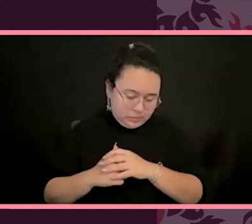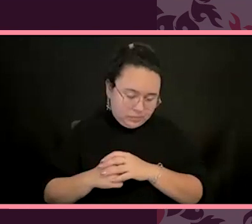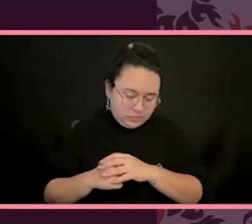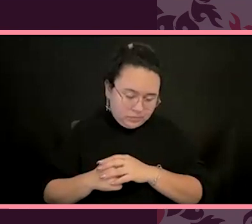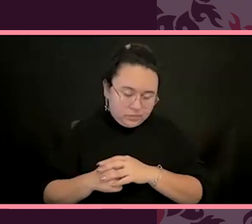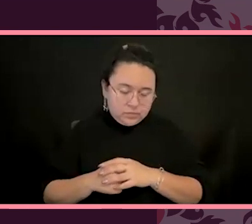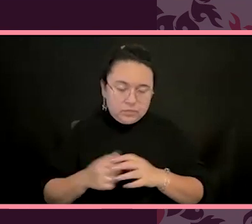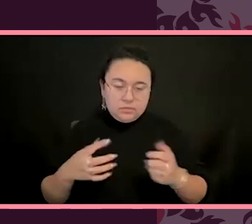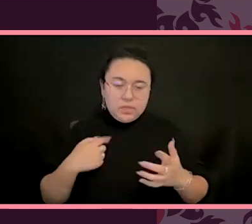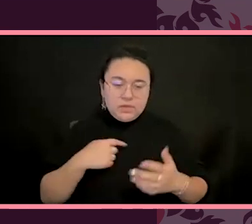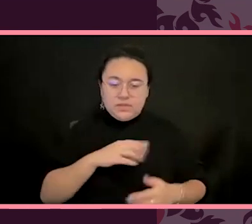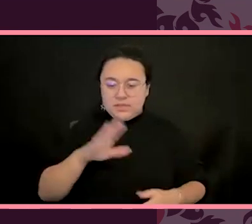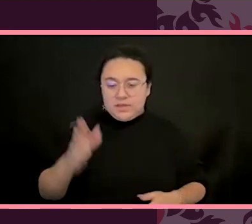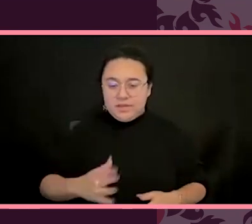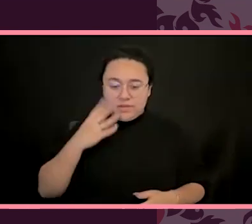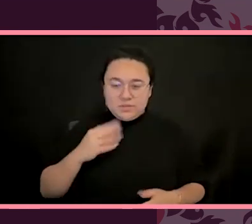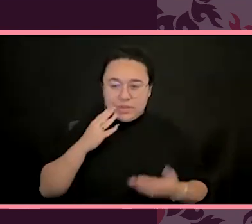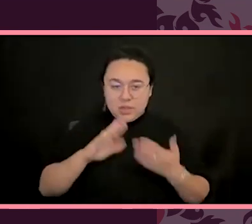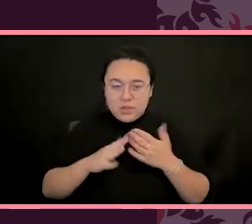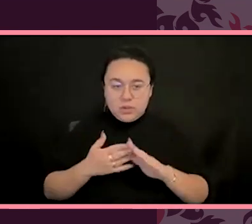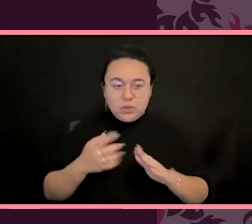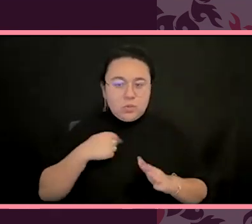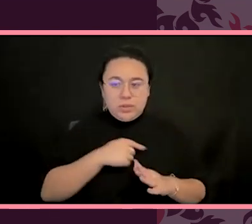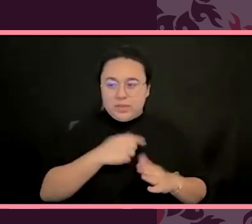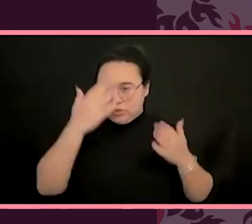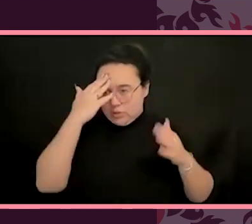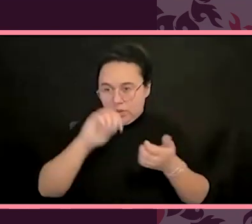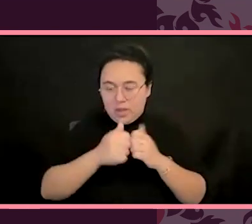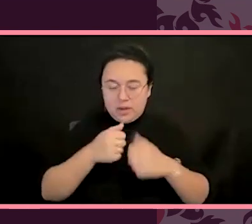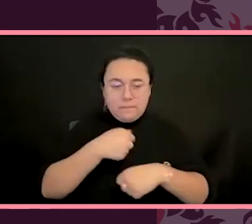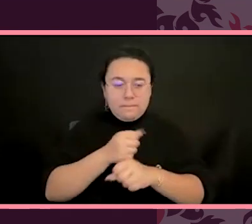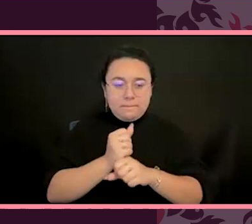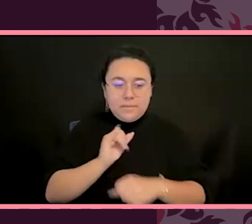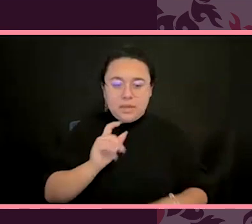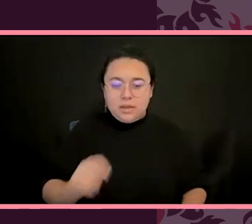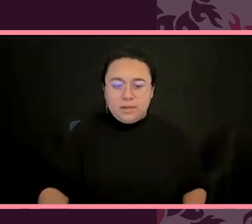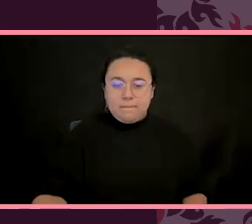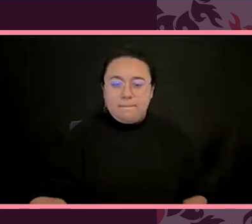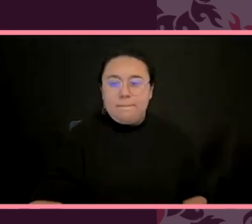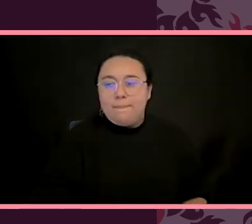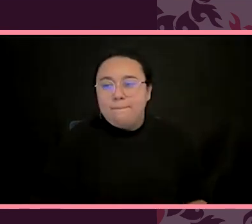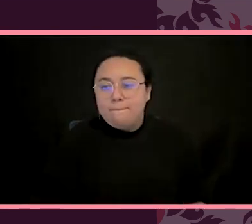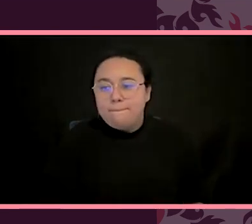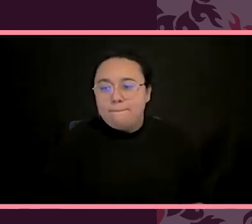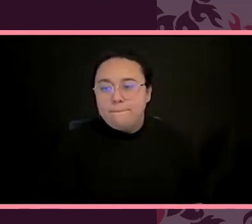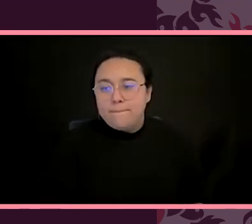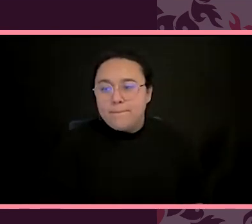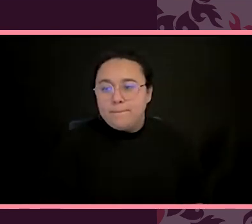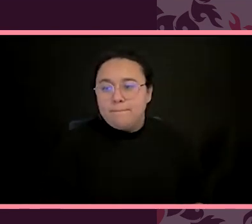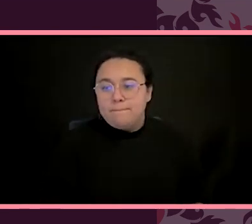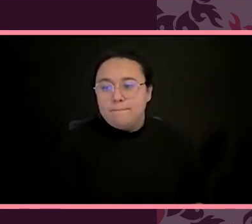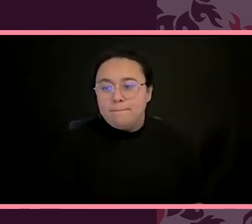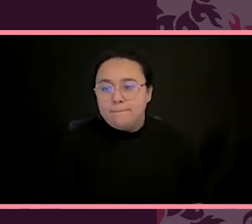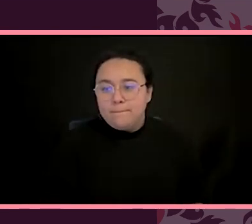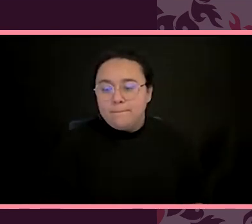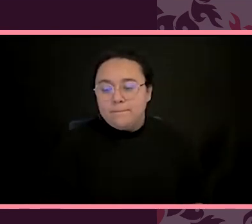have never experienced community, so then we don't even know how to create it. Yep. And so there's something